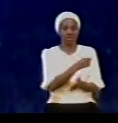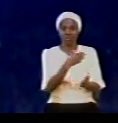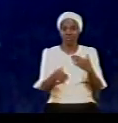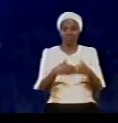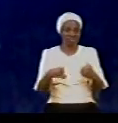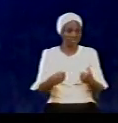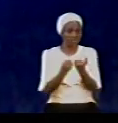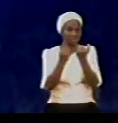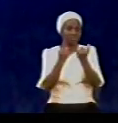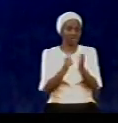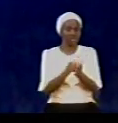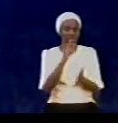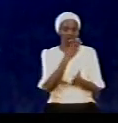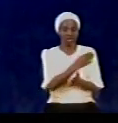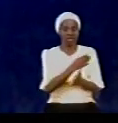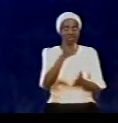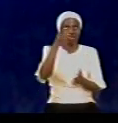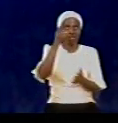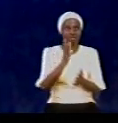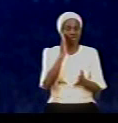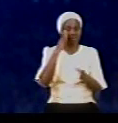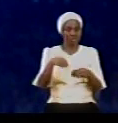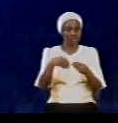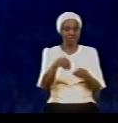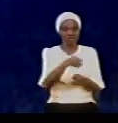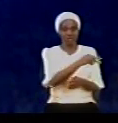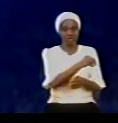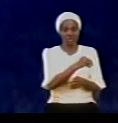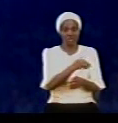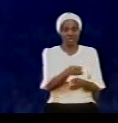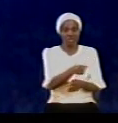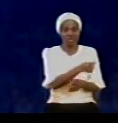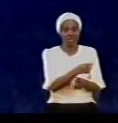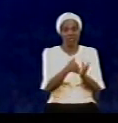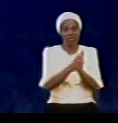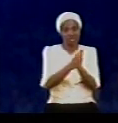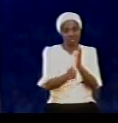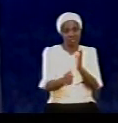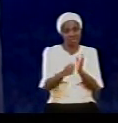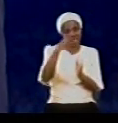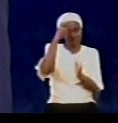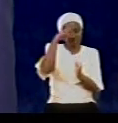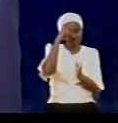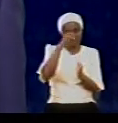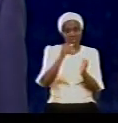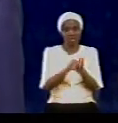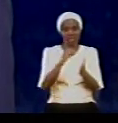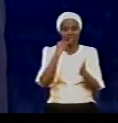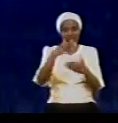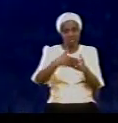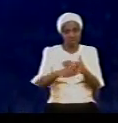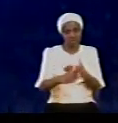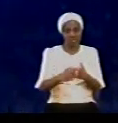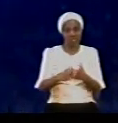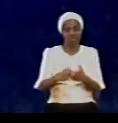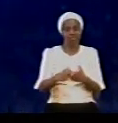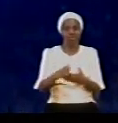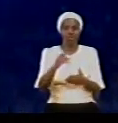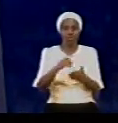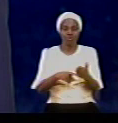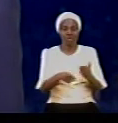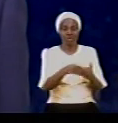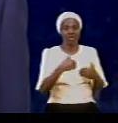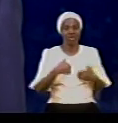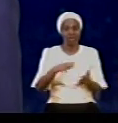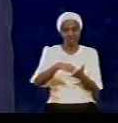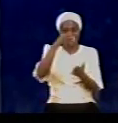skill that is beyond the one they have learned in the profession, so that they will be able to